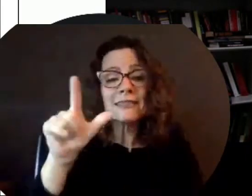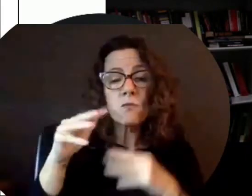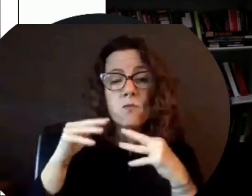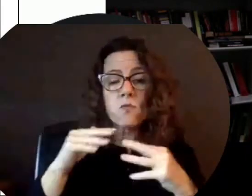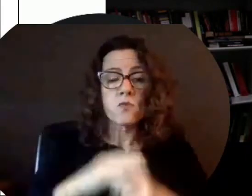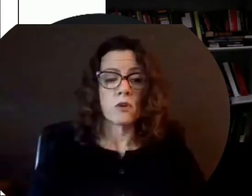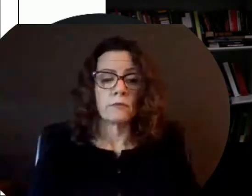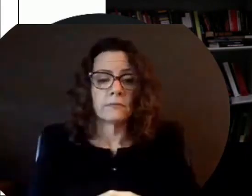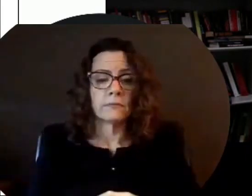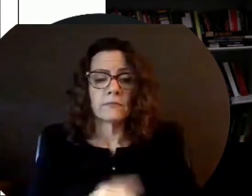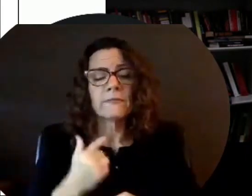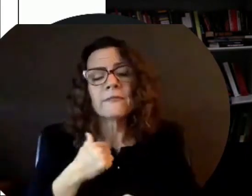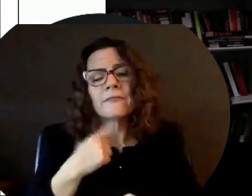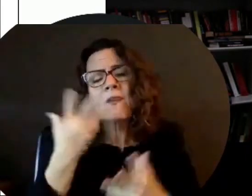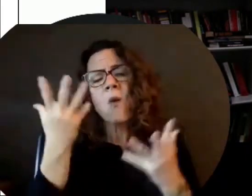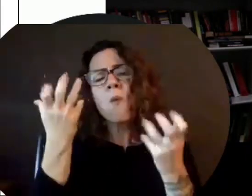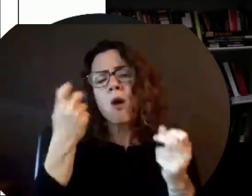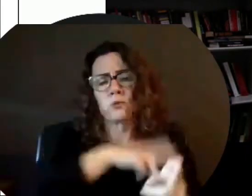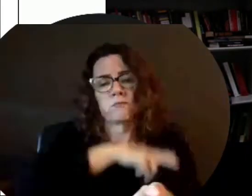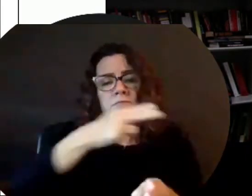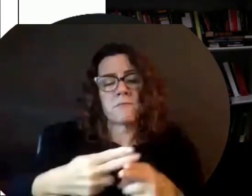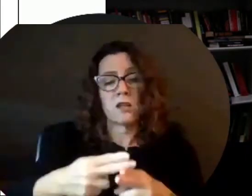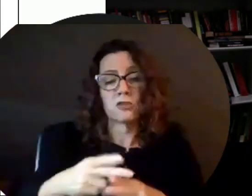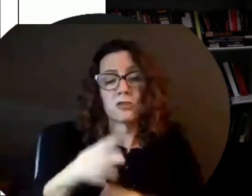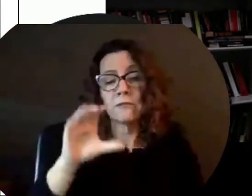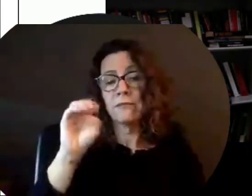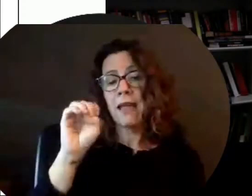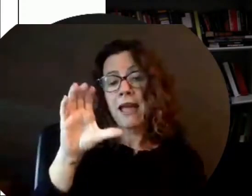animalization and the kind of marking of